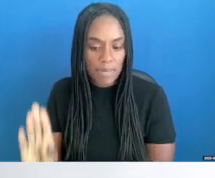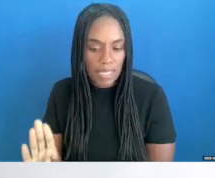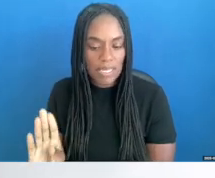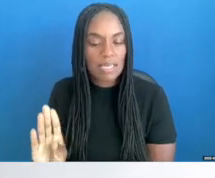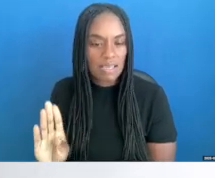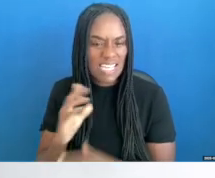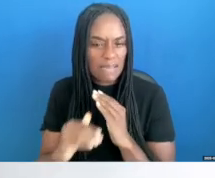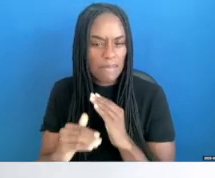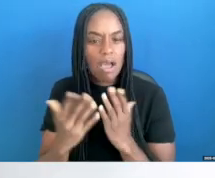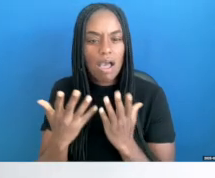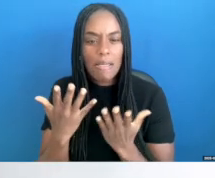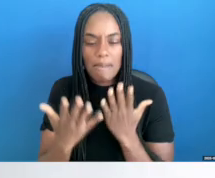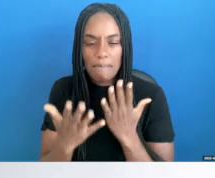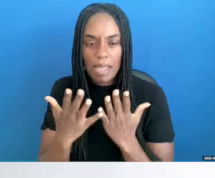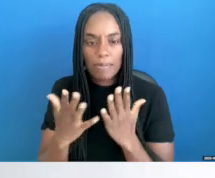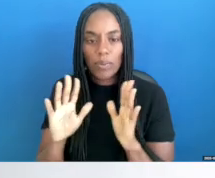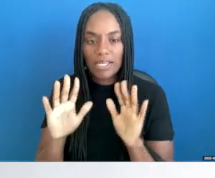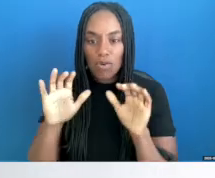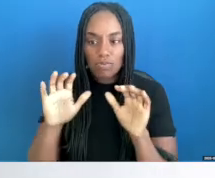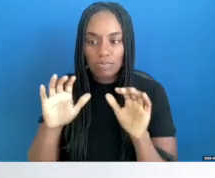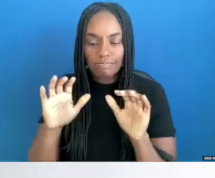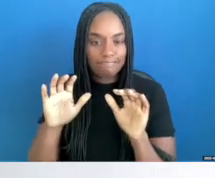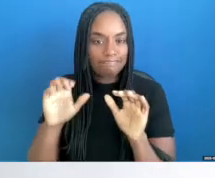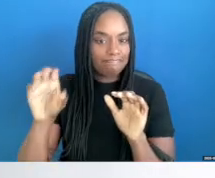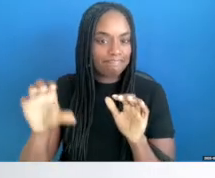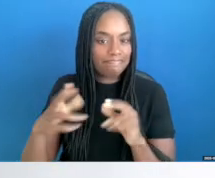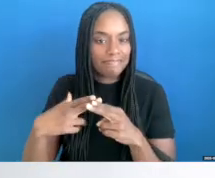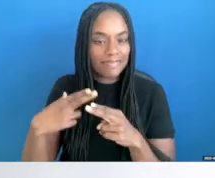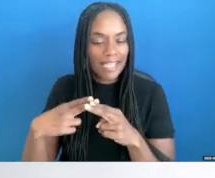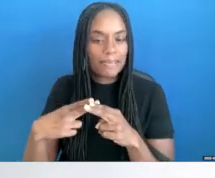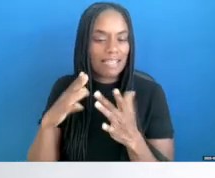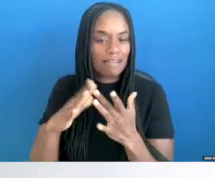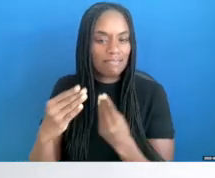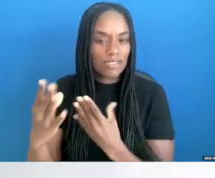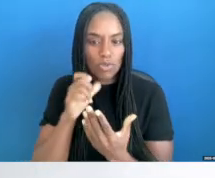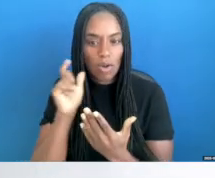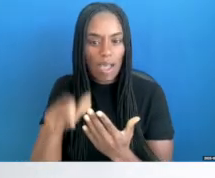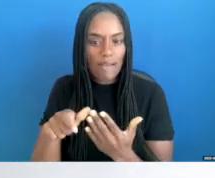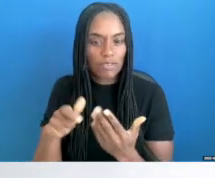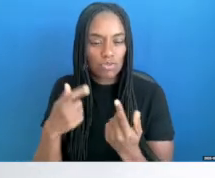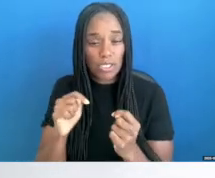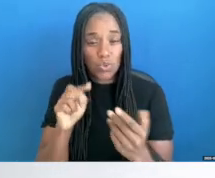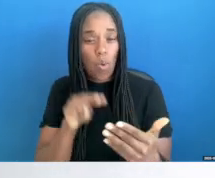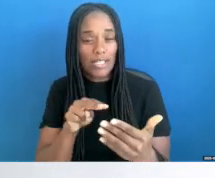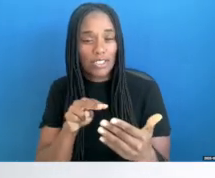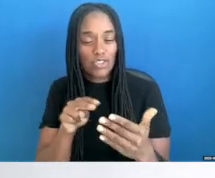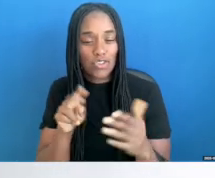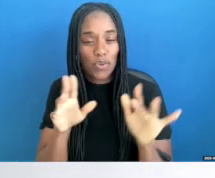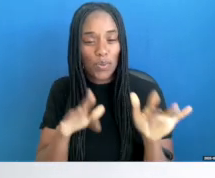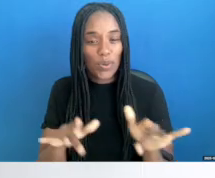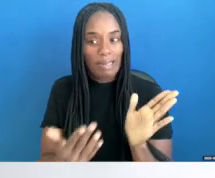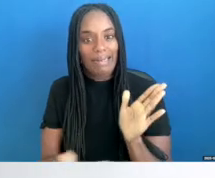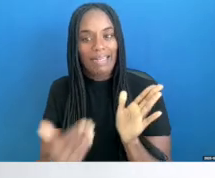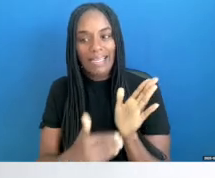can provide those names and contact info so that you can not have to watch this recording over and over to get